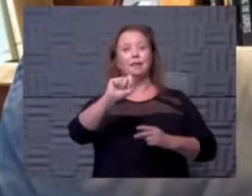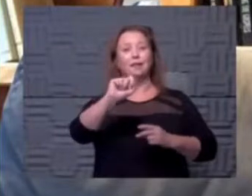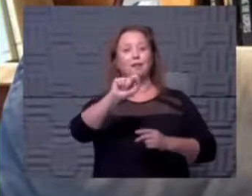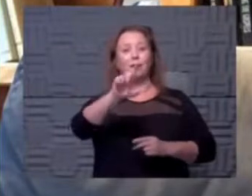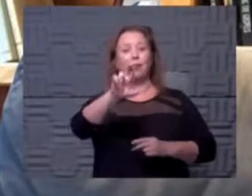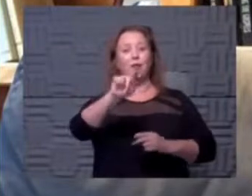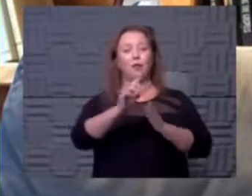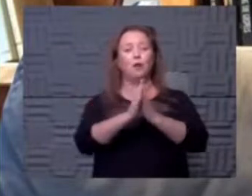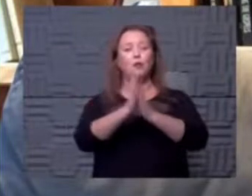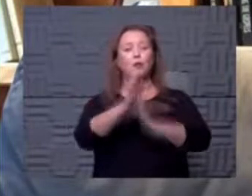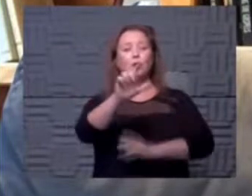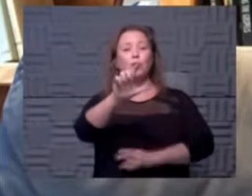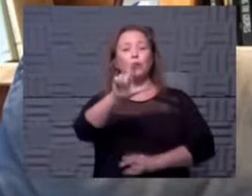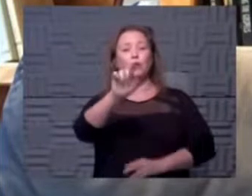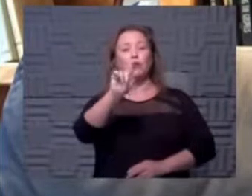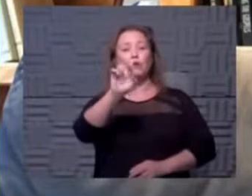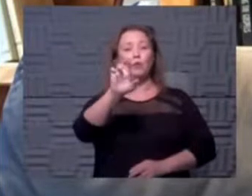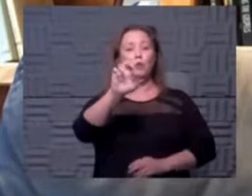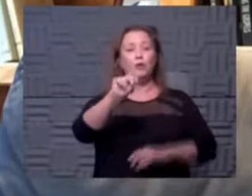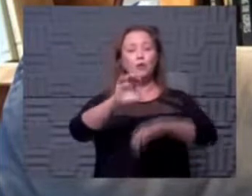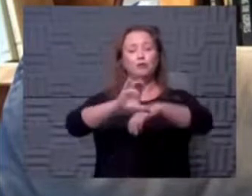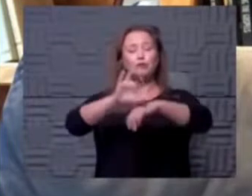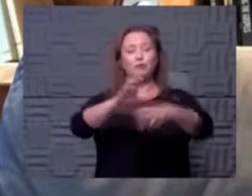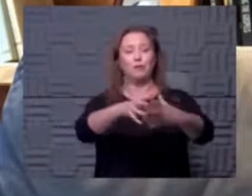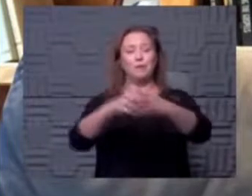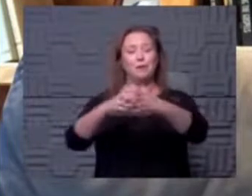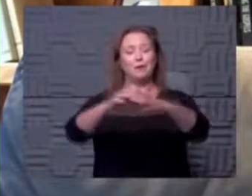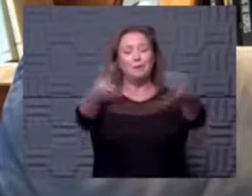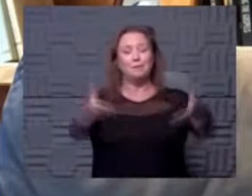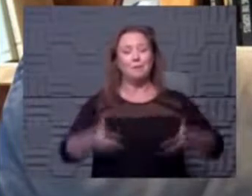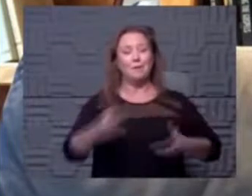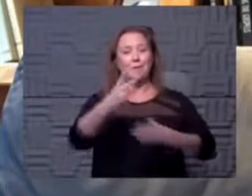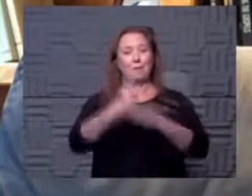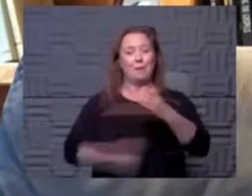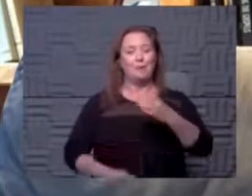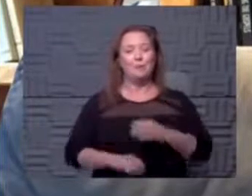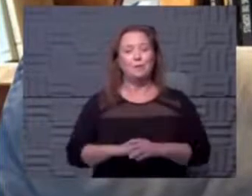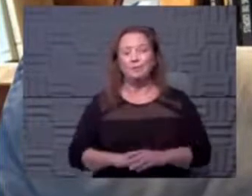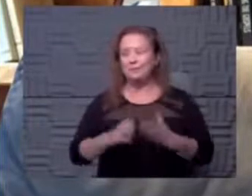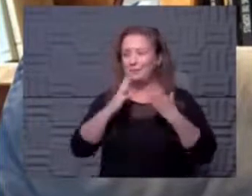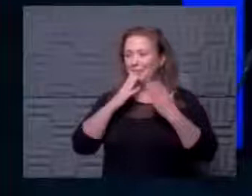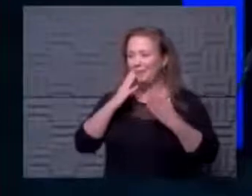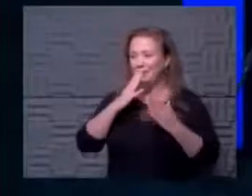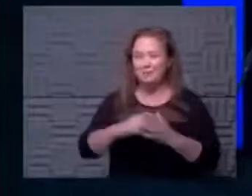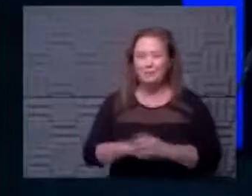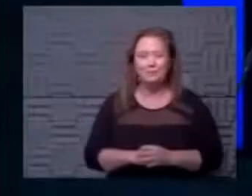Lutheran Church in America. I want to say welcome to our guests this morning. Thank you.